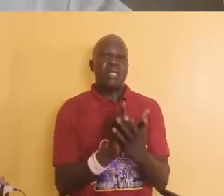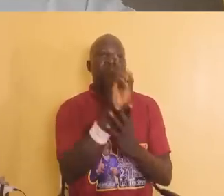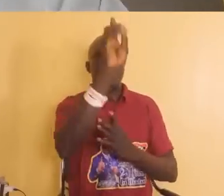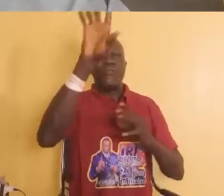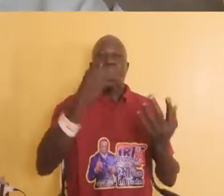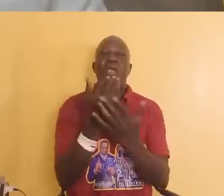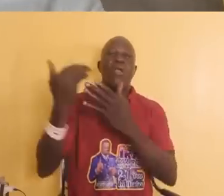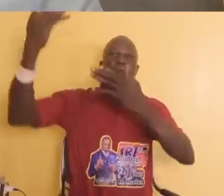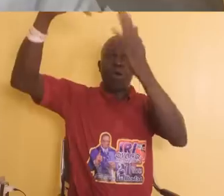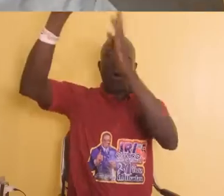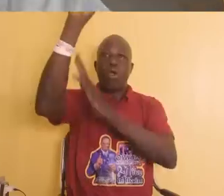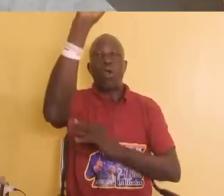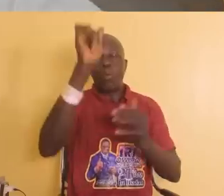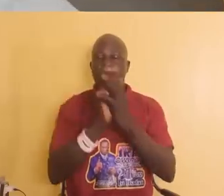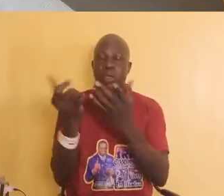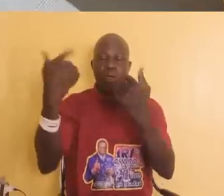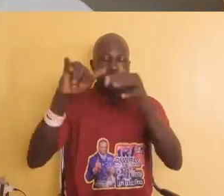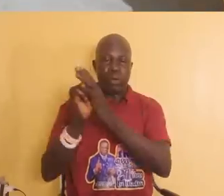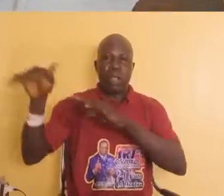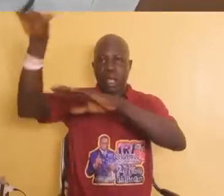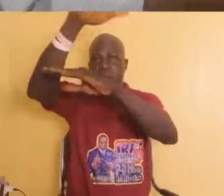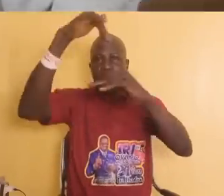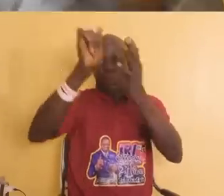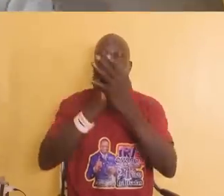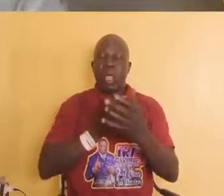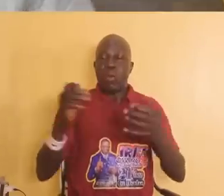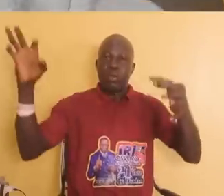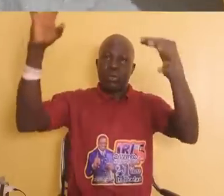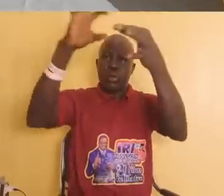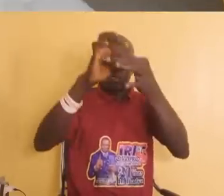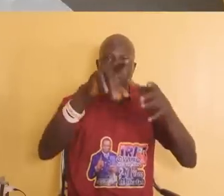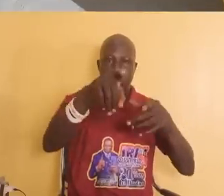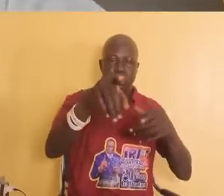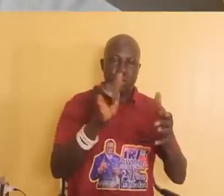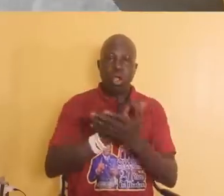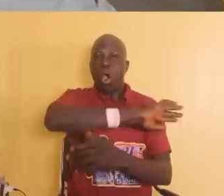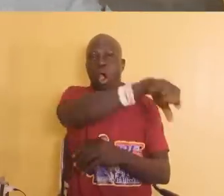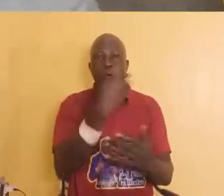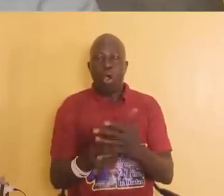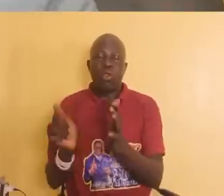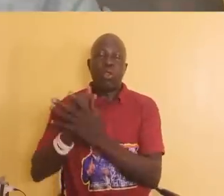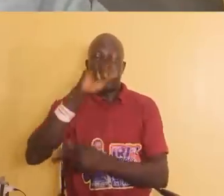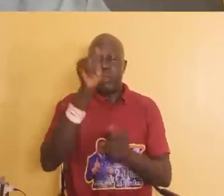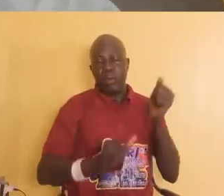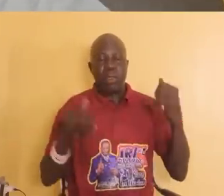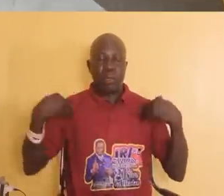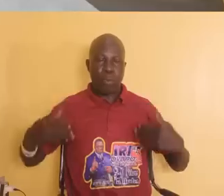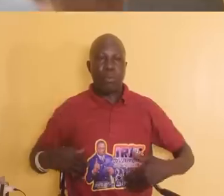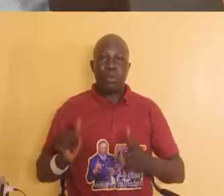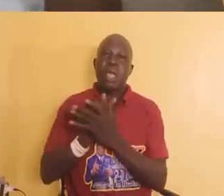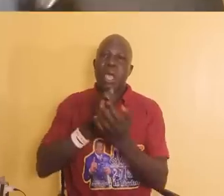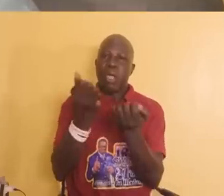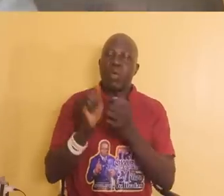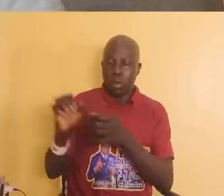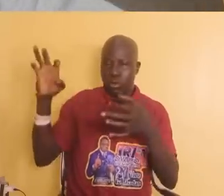to Kewa. Okay, what you want? It's come from above. Mo fe connect ye. I want to connect you. Mo gbe eyan pata. Everybody. Mo fe